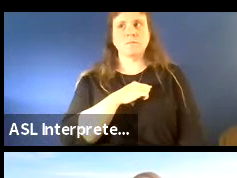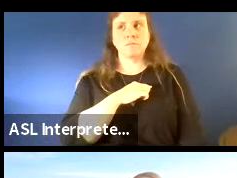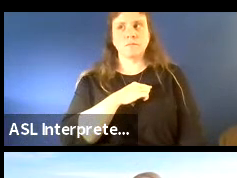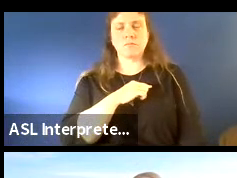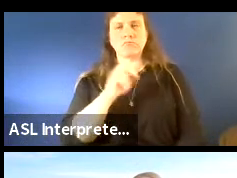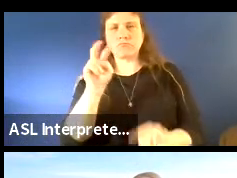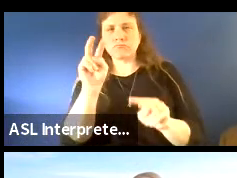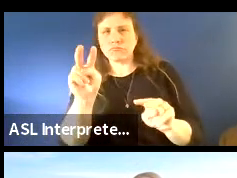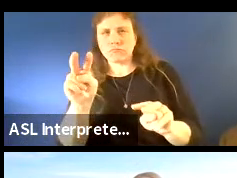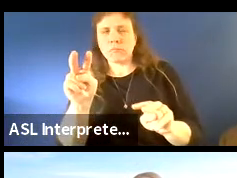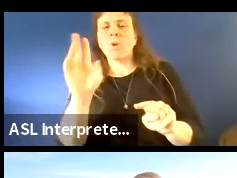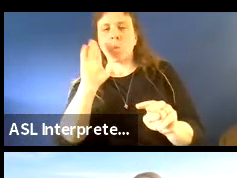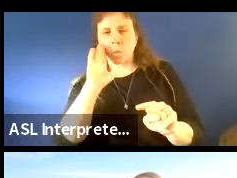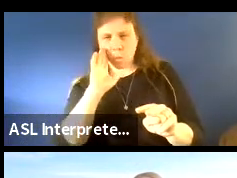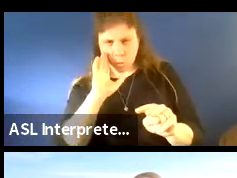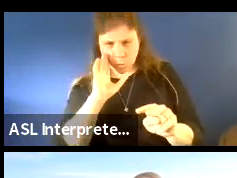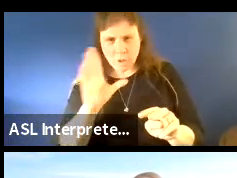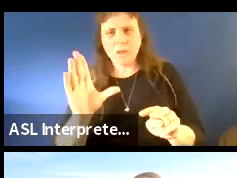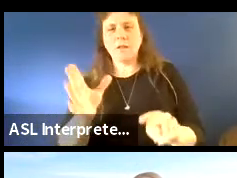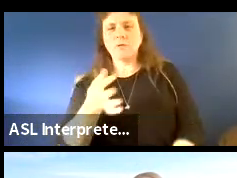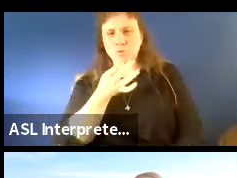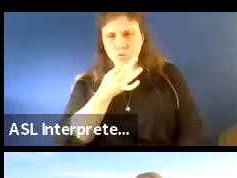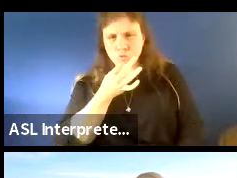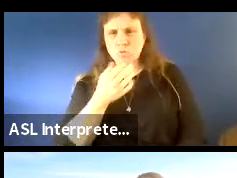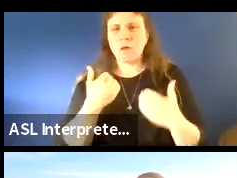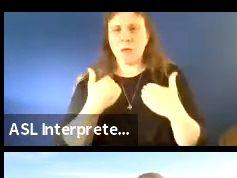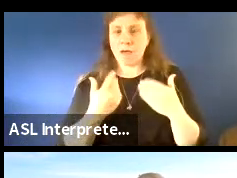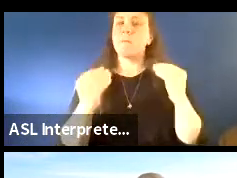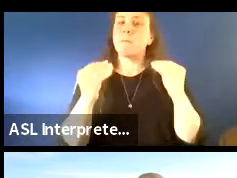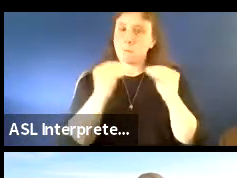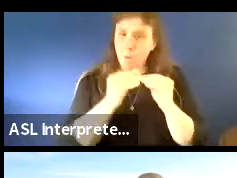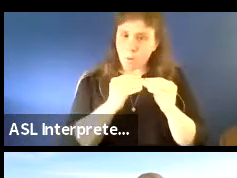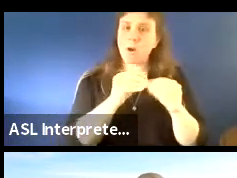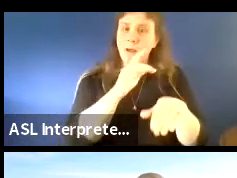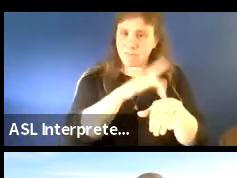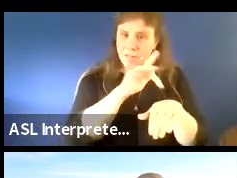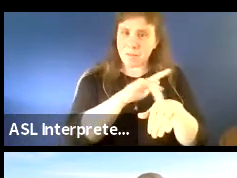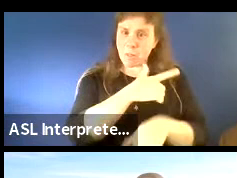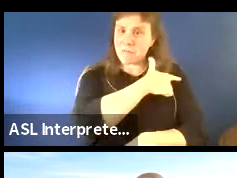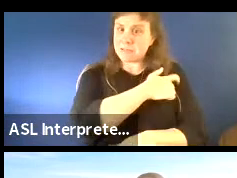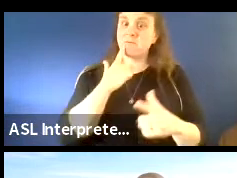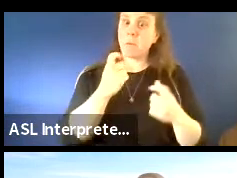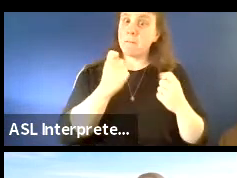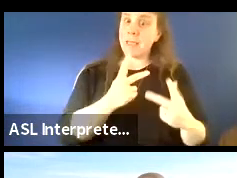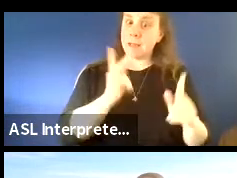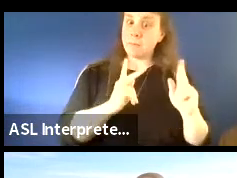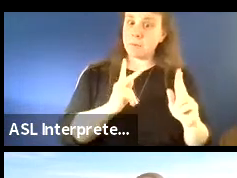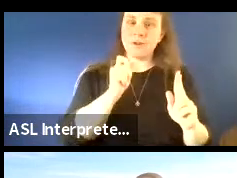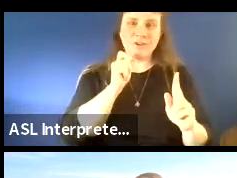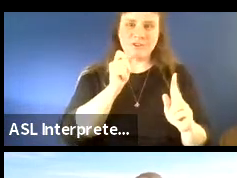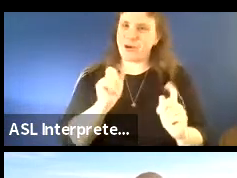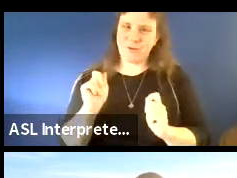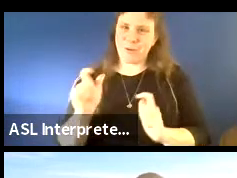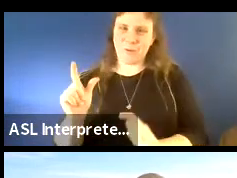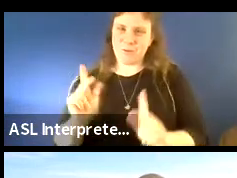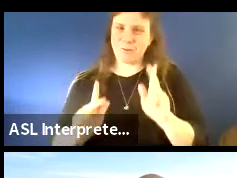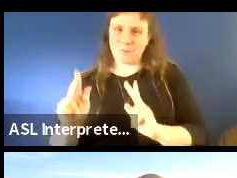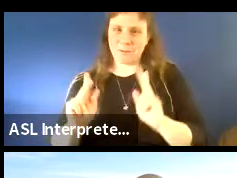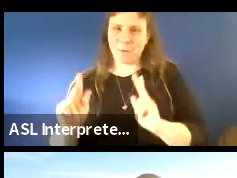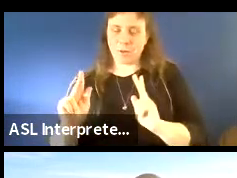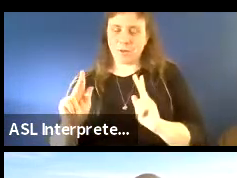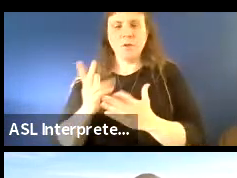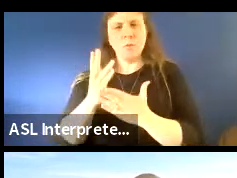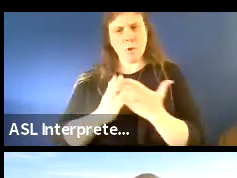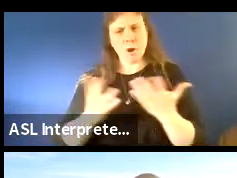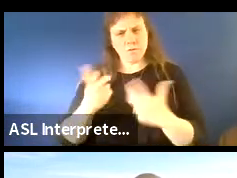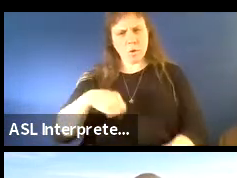more plentiful vaccine for many people, but not all people. And so part of what I think we need to consider